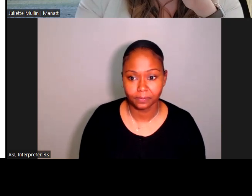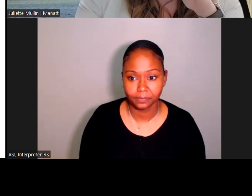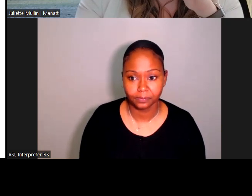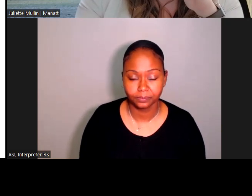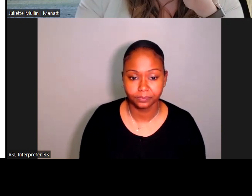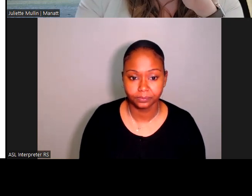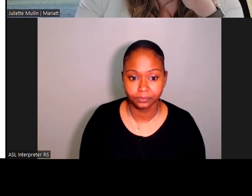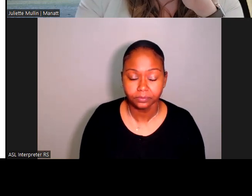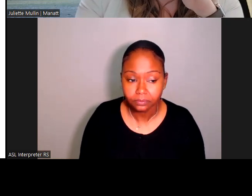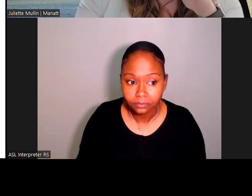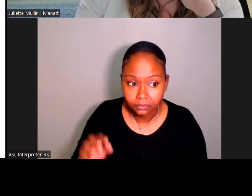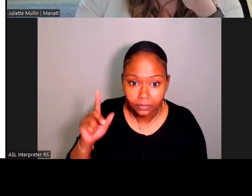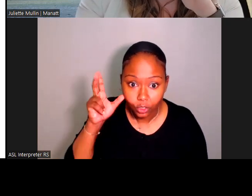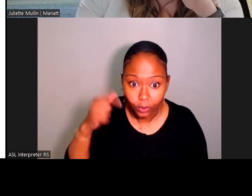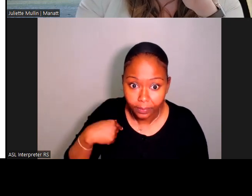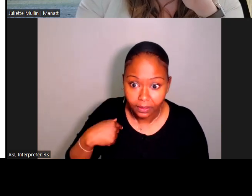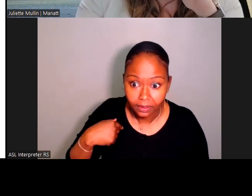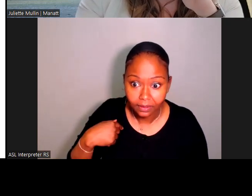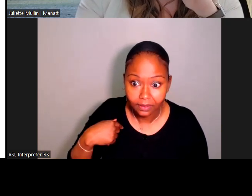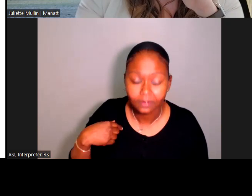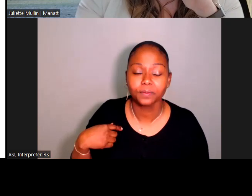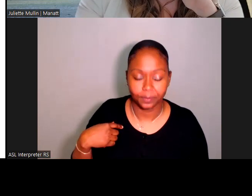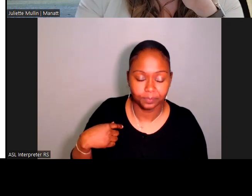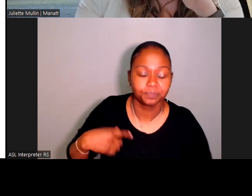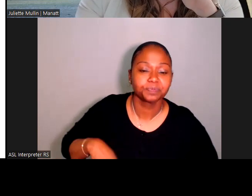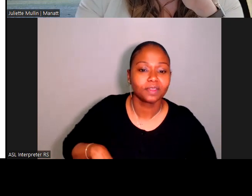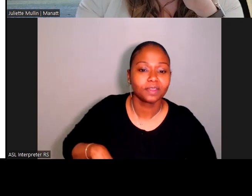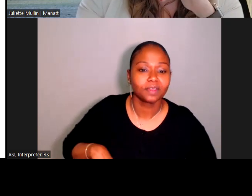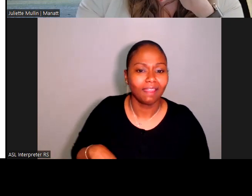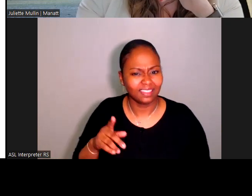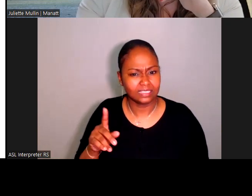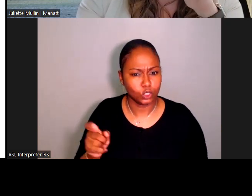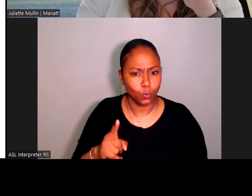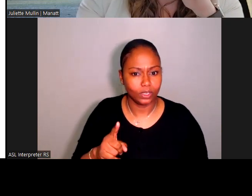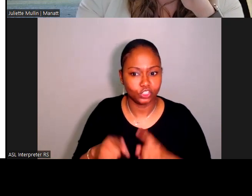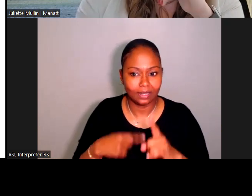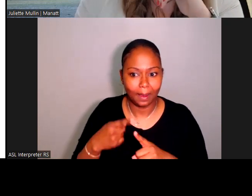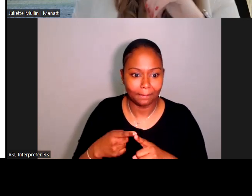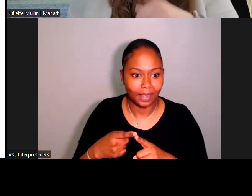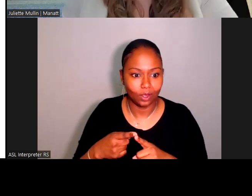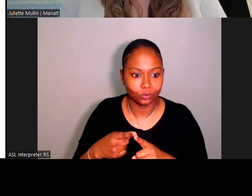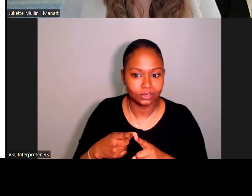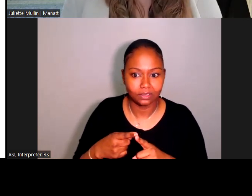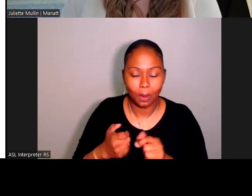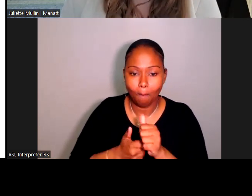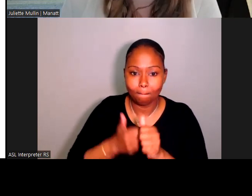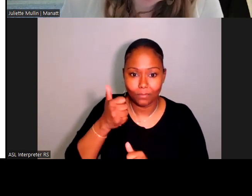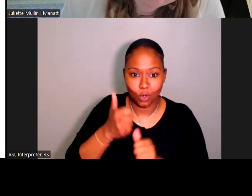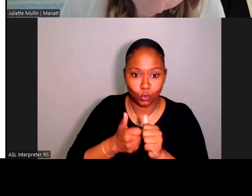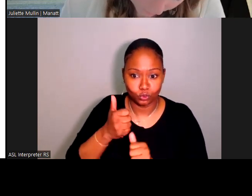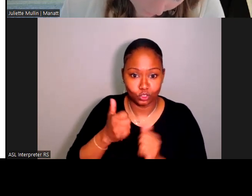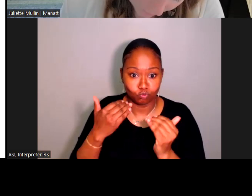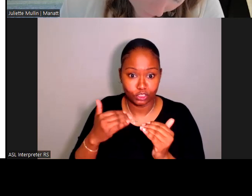Am I unmuted? Yes. So this question about most restrictive and less restrictive, I